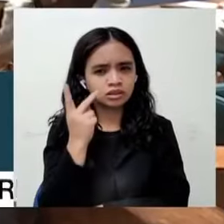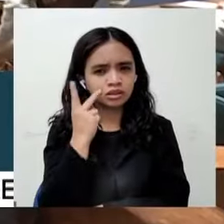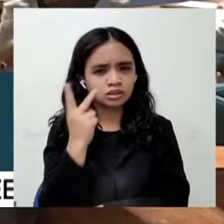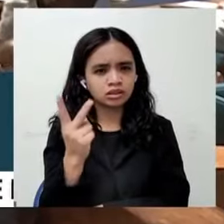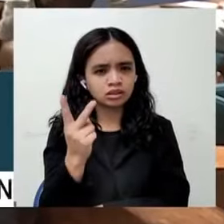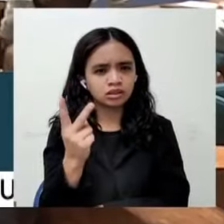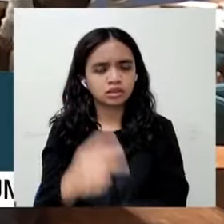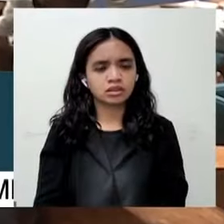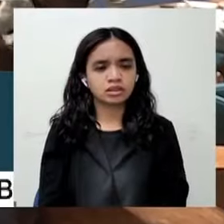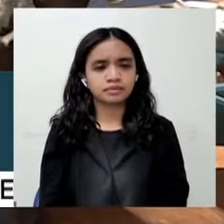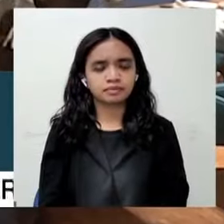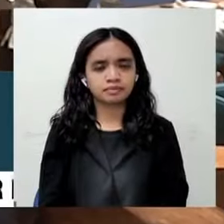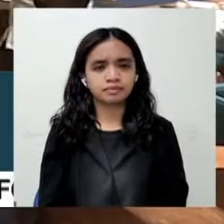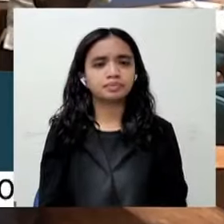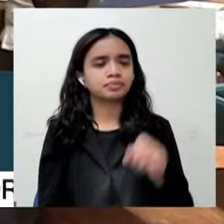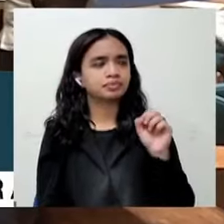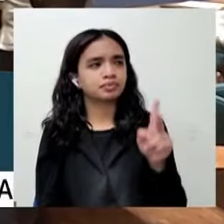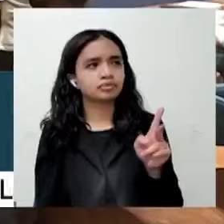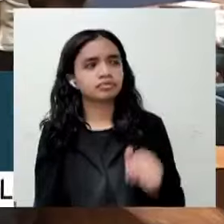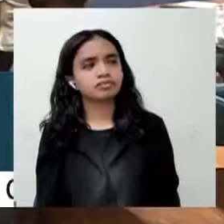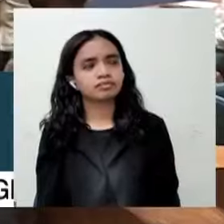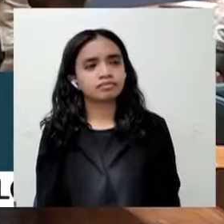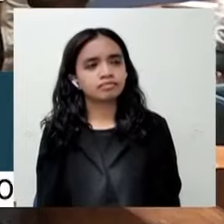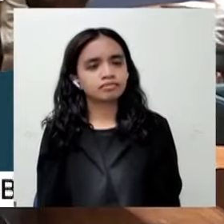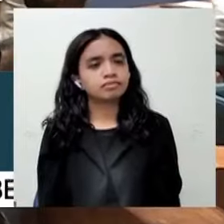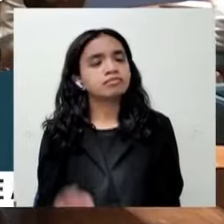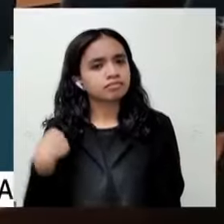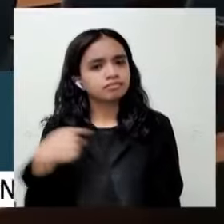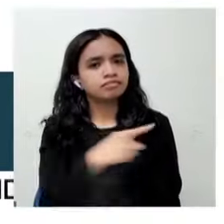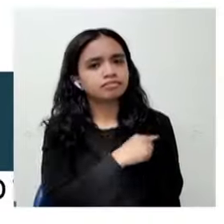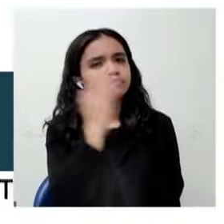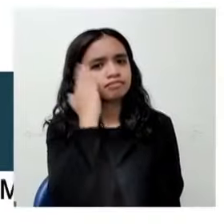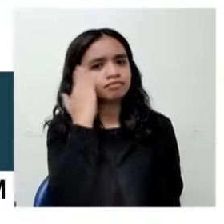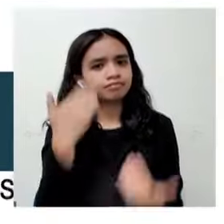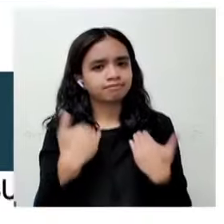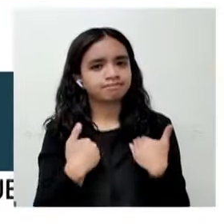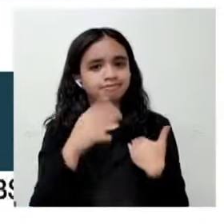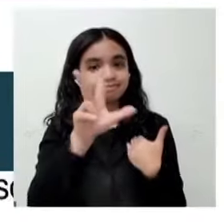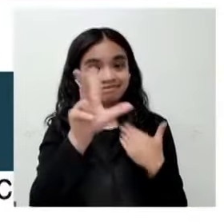Carmina. We do know that there are three articles, right?